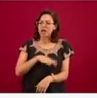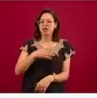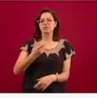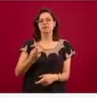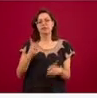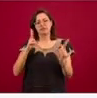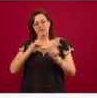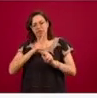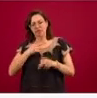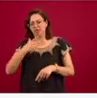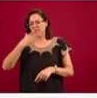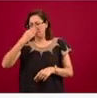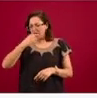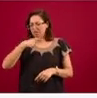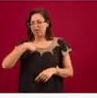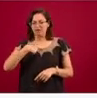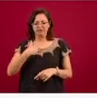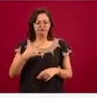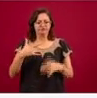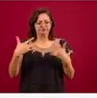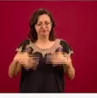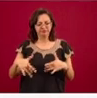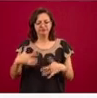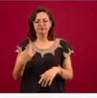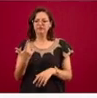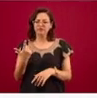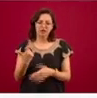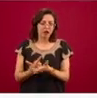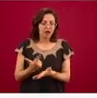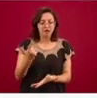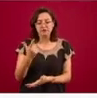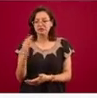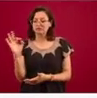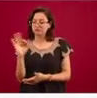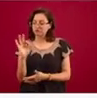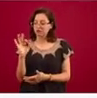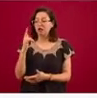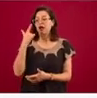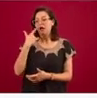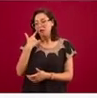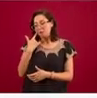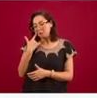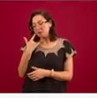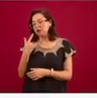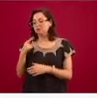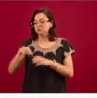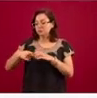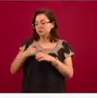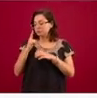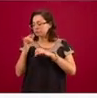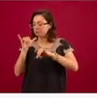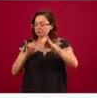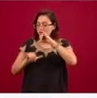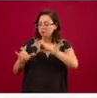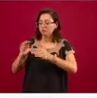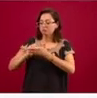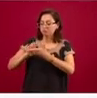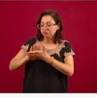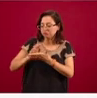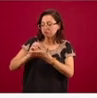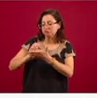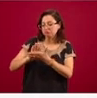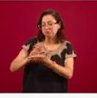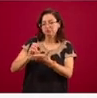curve for the suspect cases. So there is variation every day, and every day we have newly